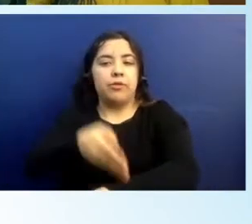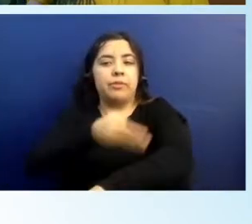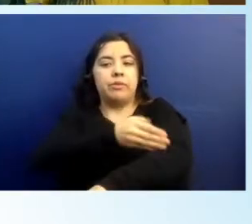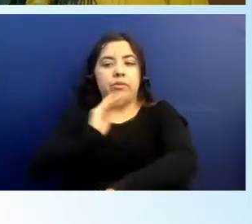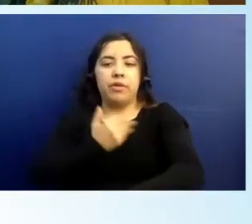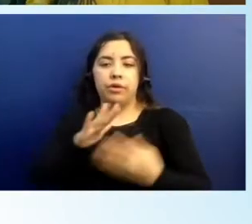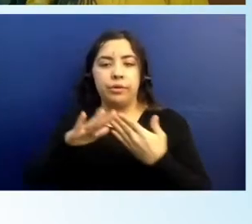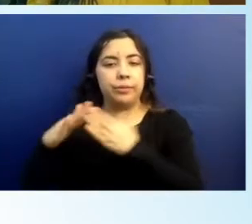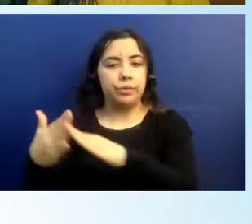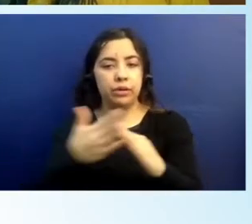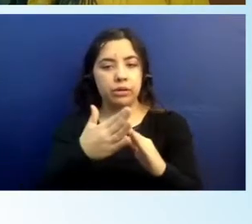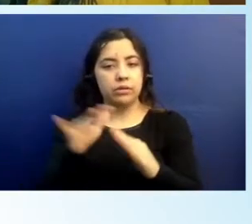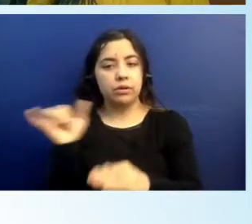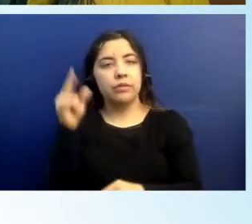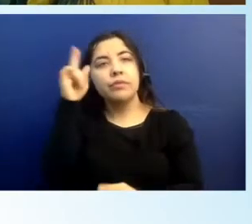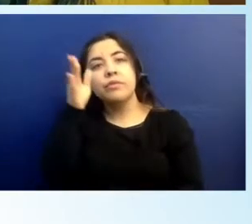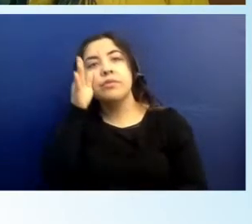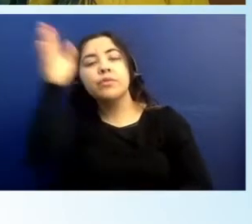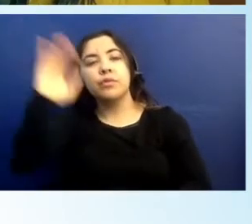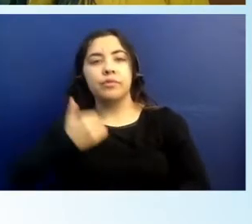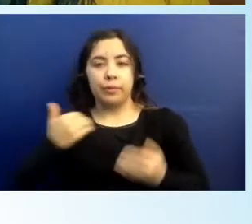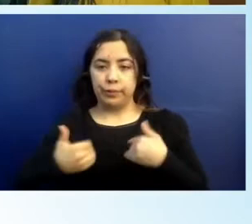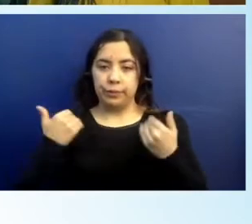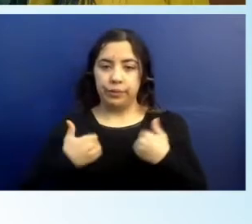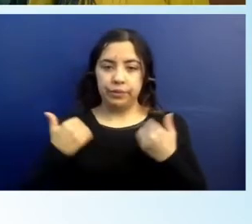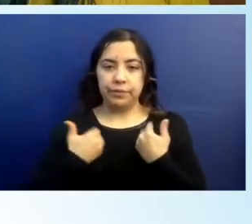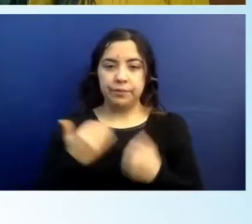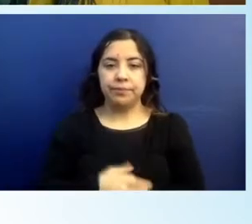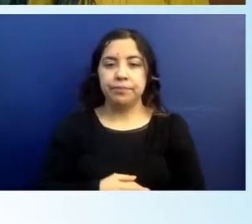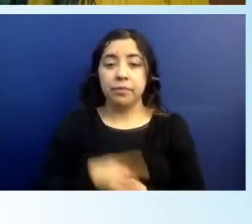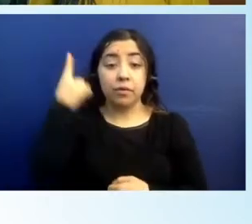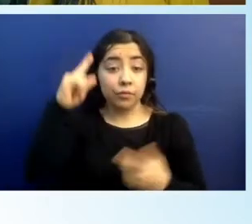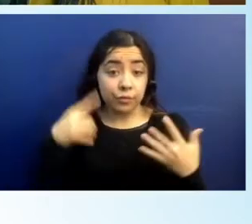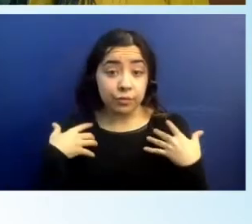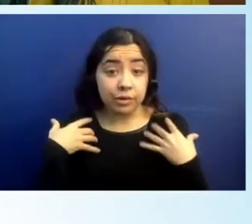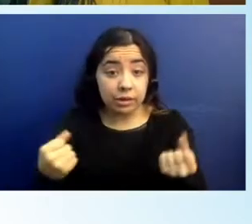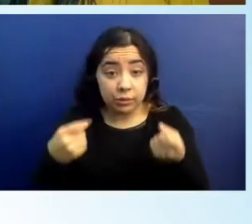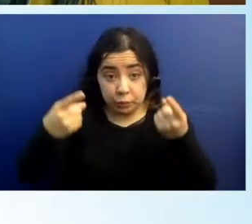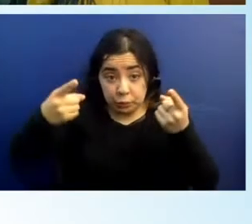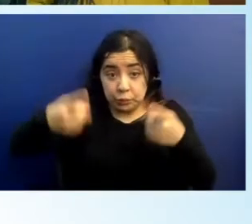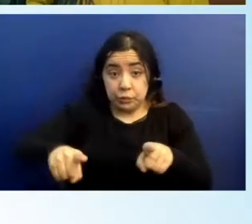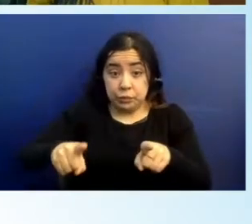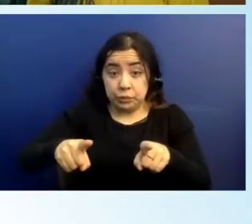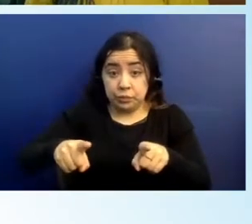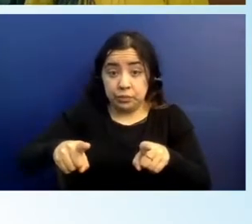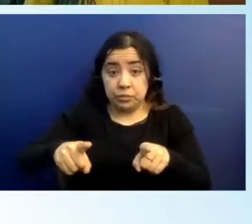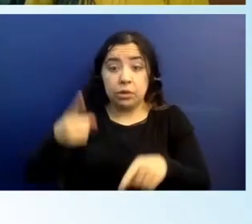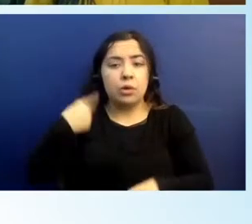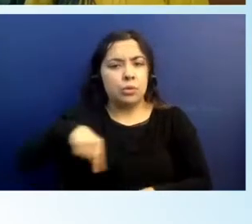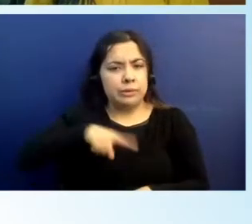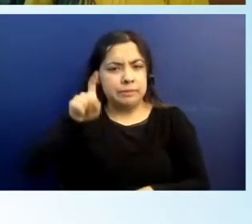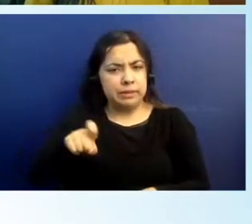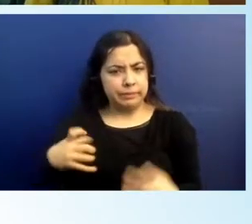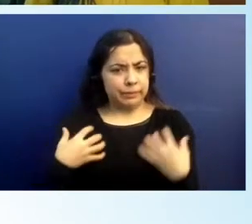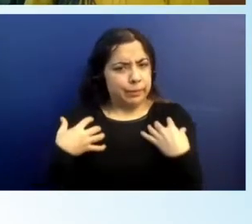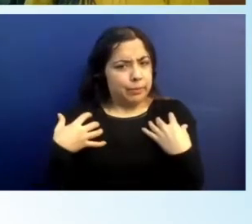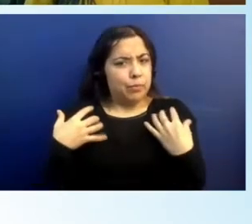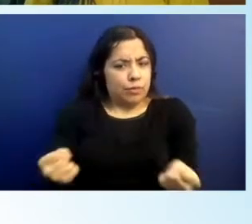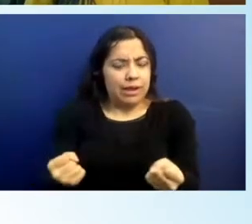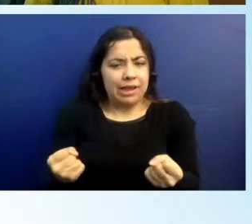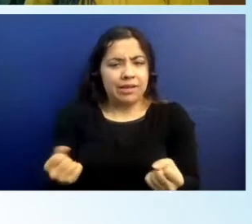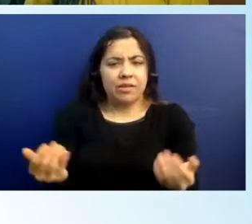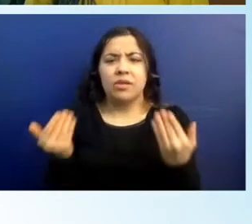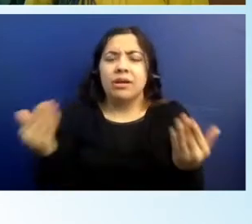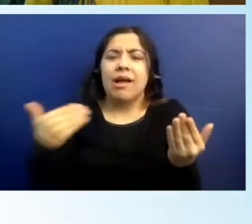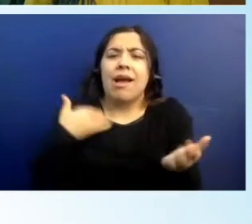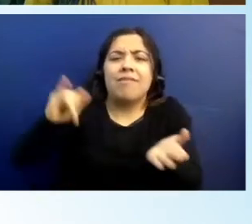as well as the future of our youth. For healing to occur, we must be brave enough to have difficult conversations about